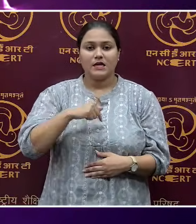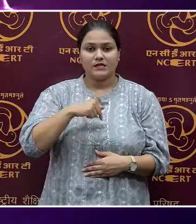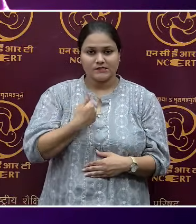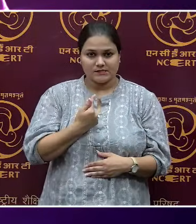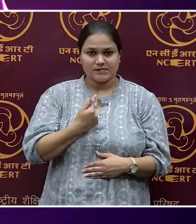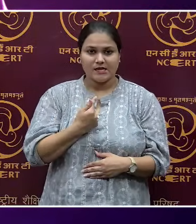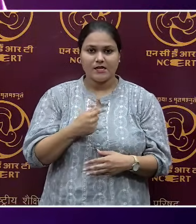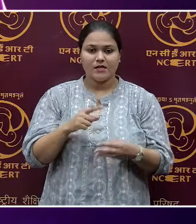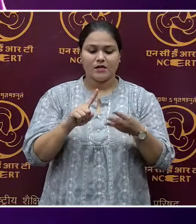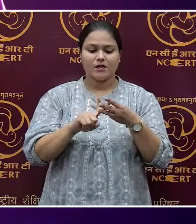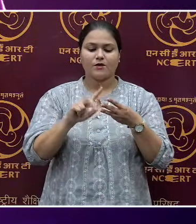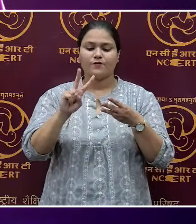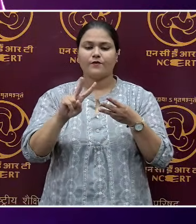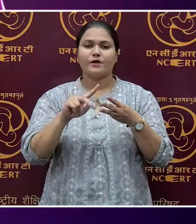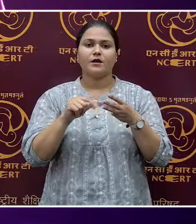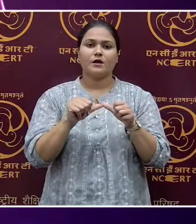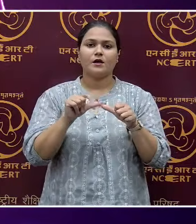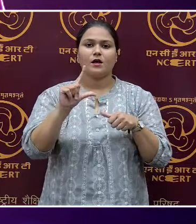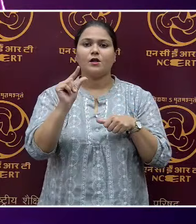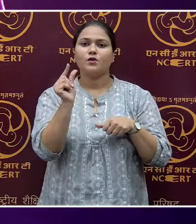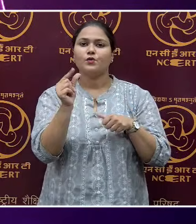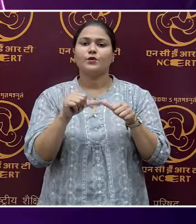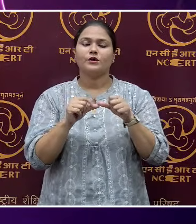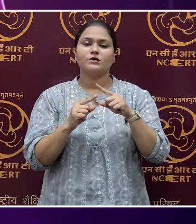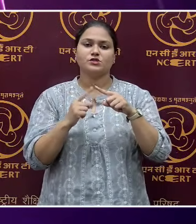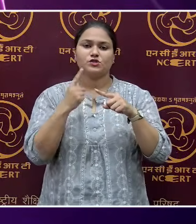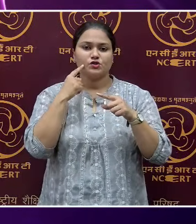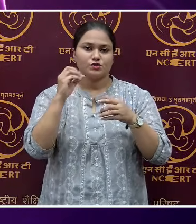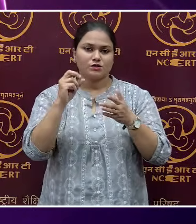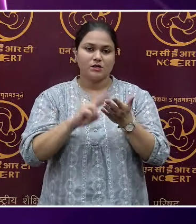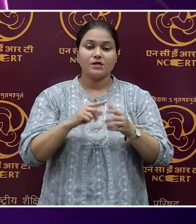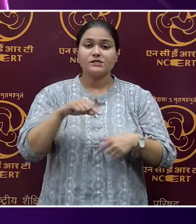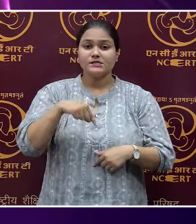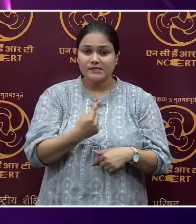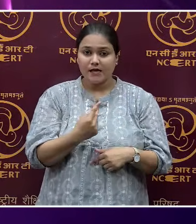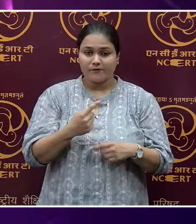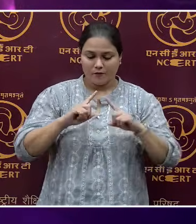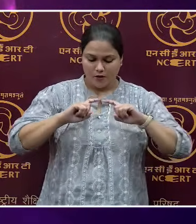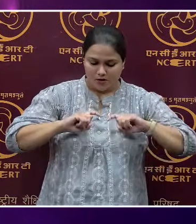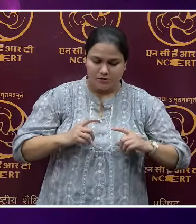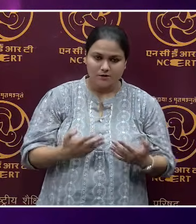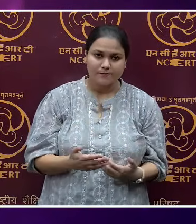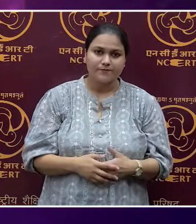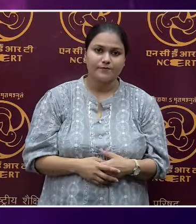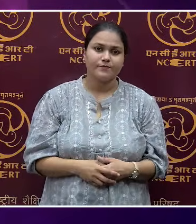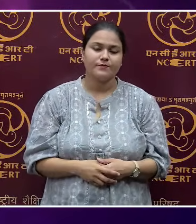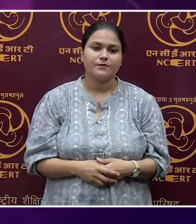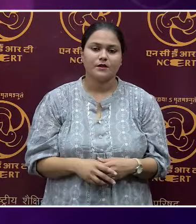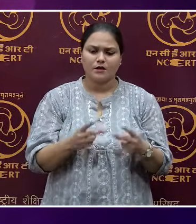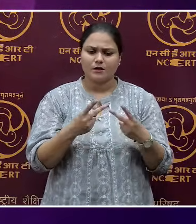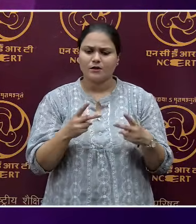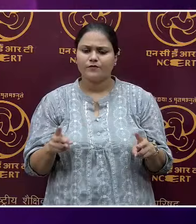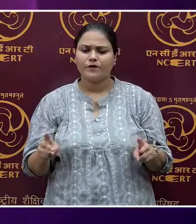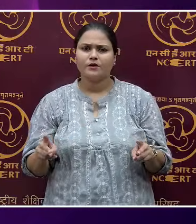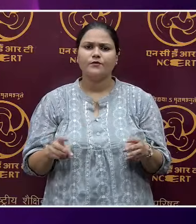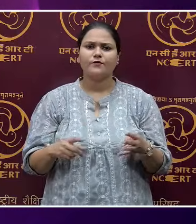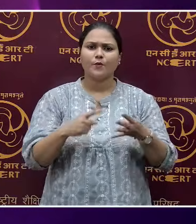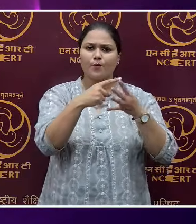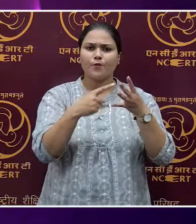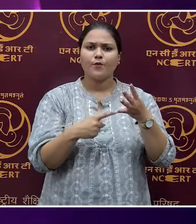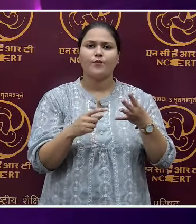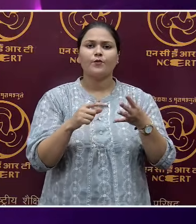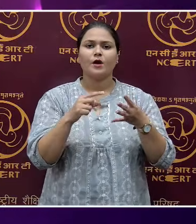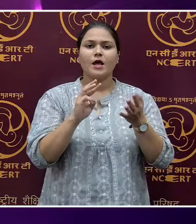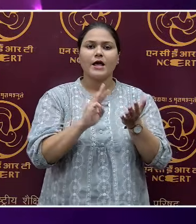there. You have to click on self-evaluation. Okay. And here we're going to find some multiple choice questions. Yes. All